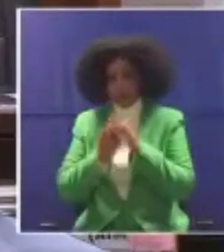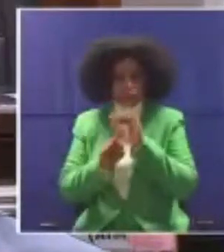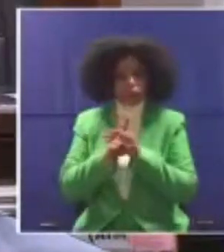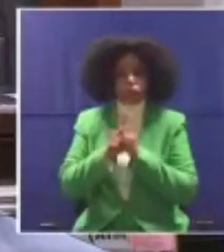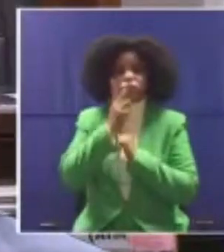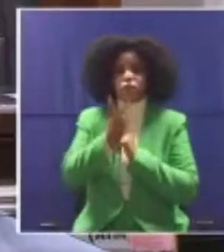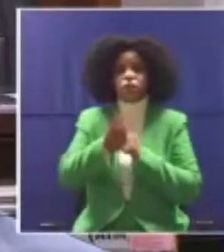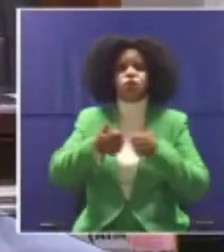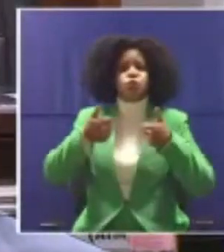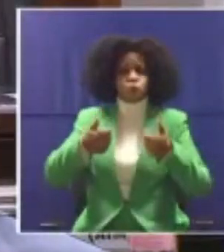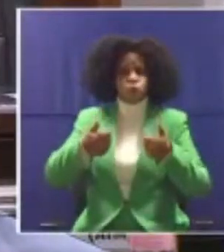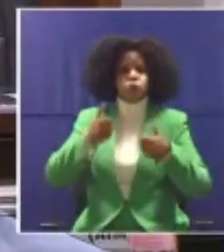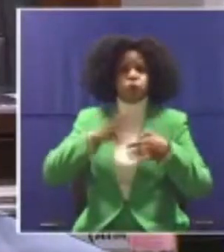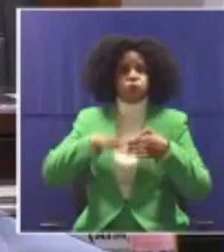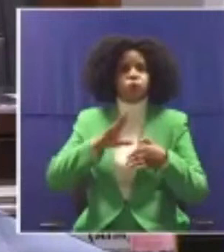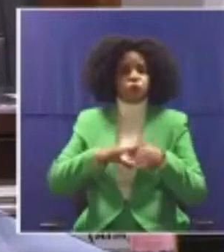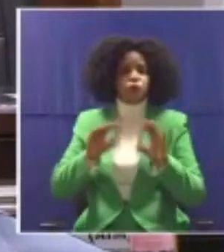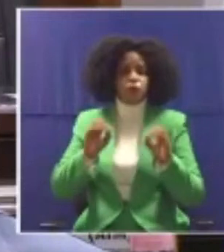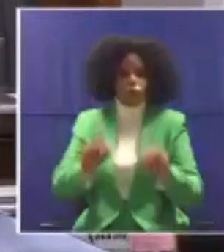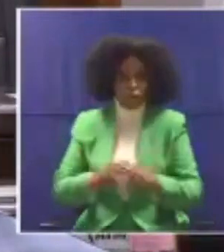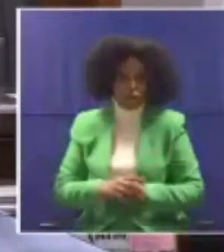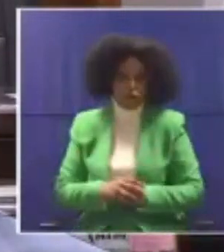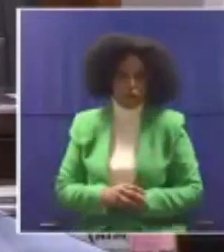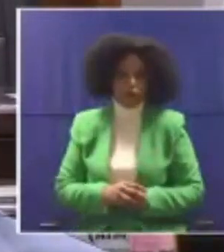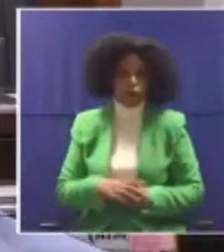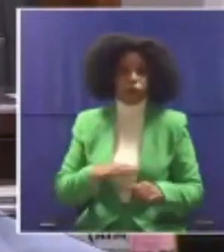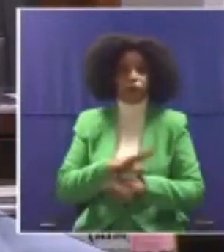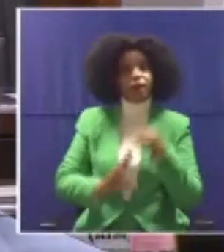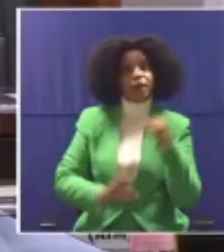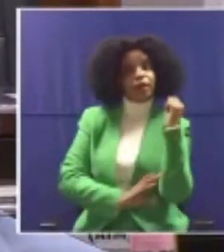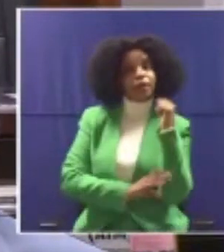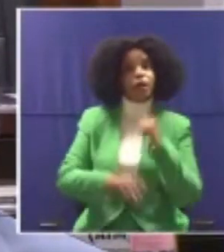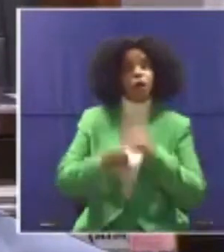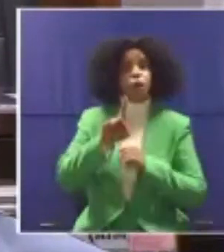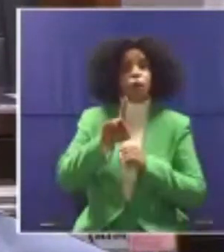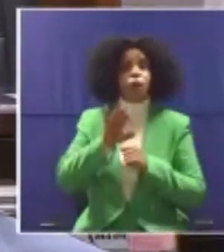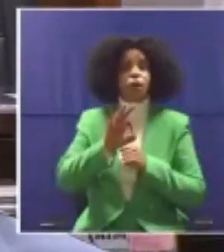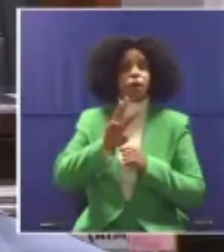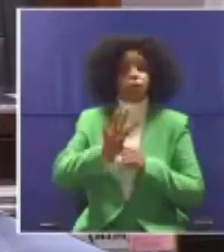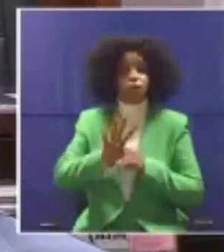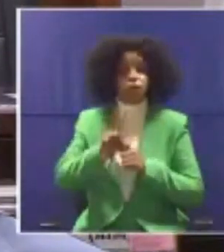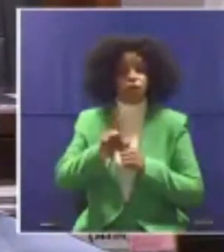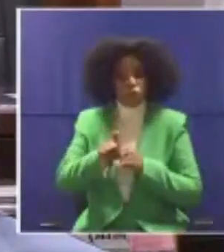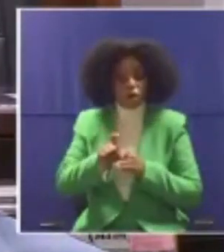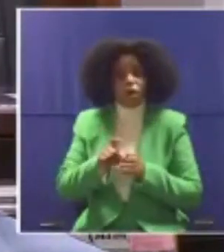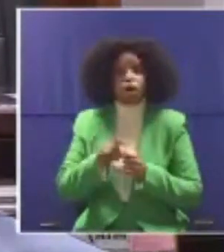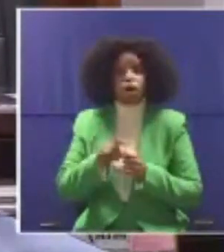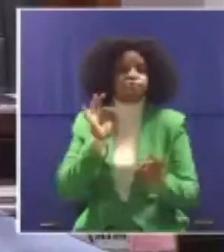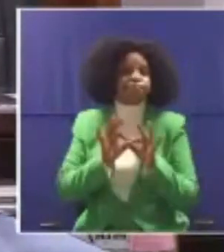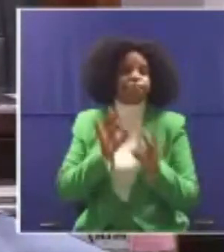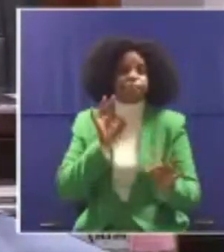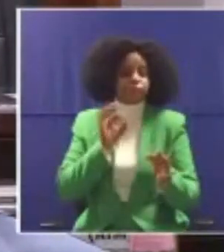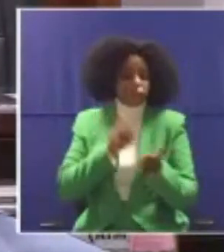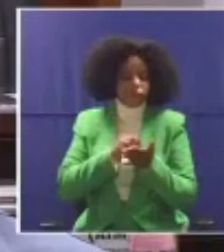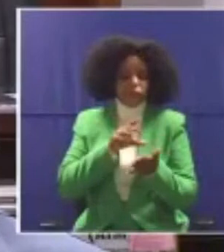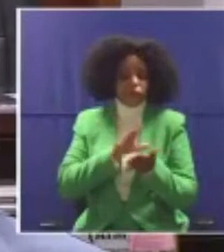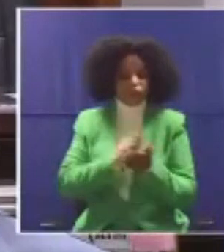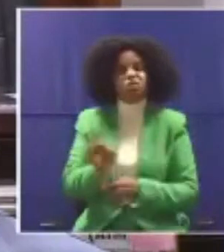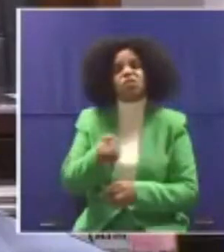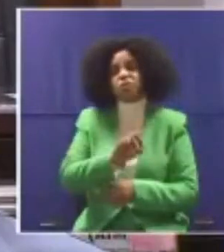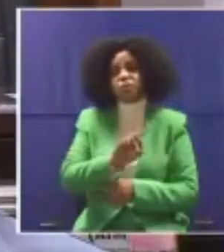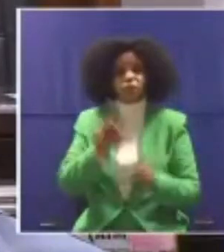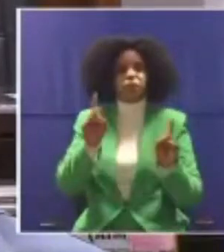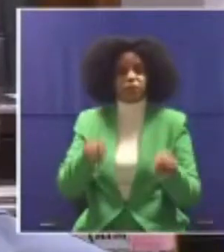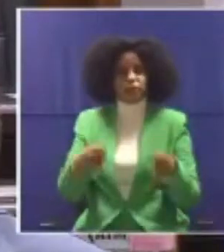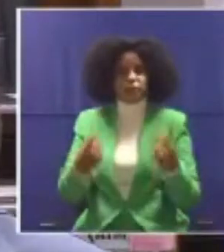mentioned Section 154. That's absolutely correct, and that places an emphasis on what provincial government should do. There's also Chapter 3 in terms